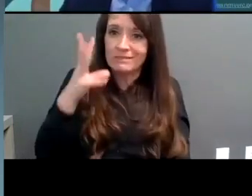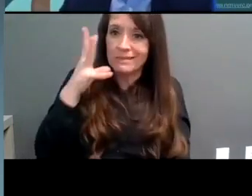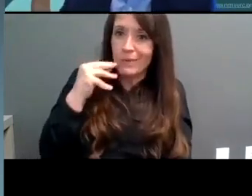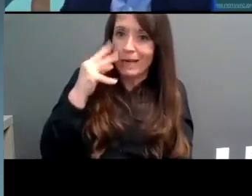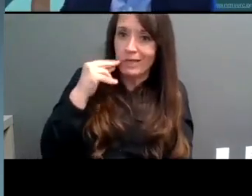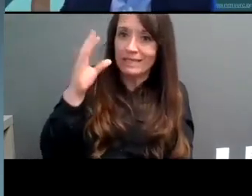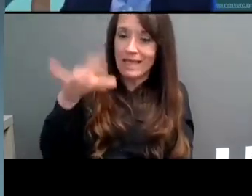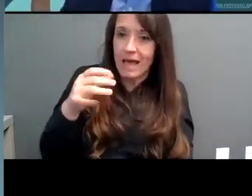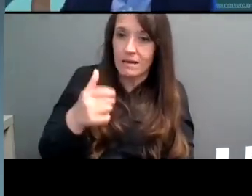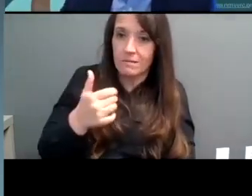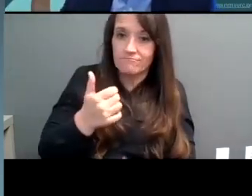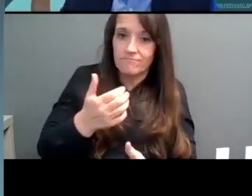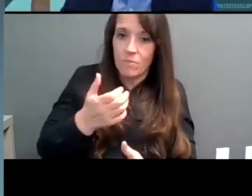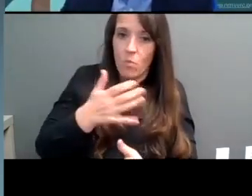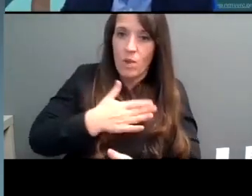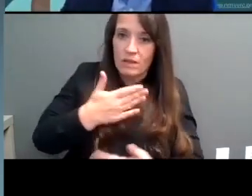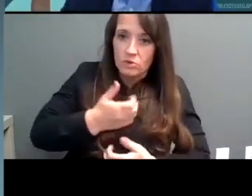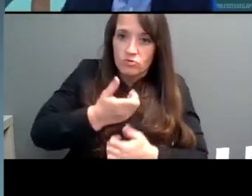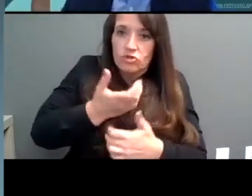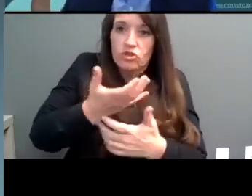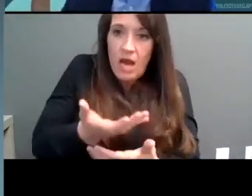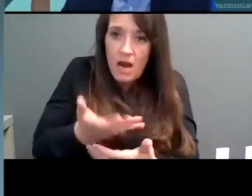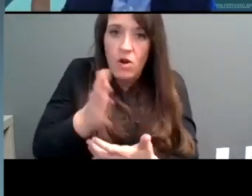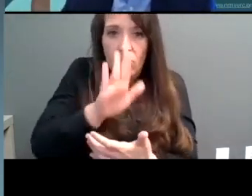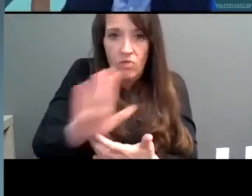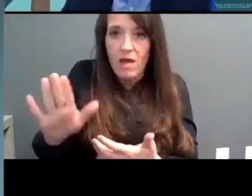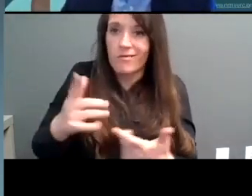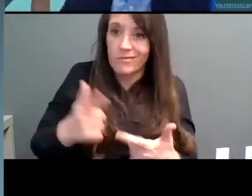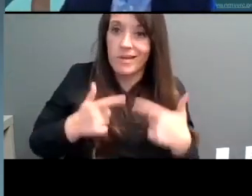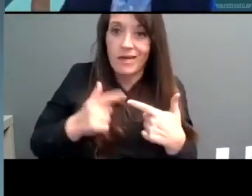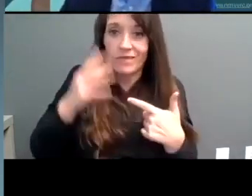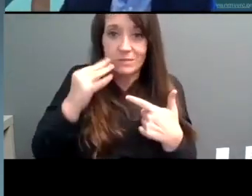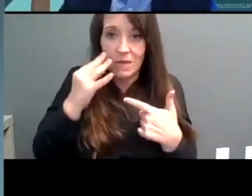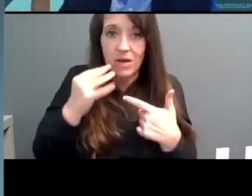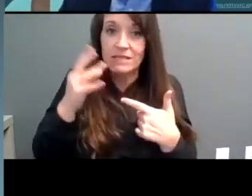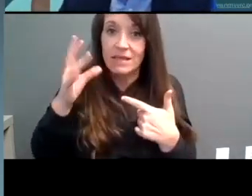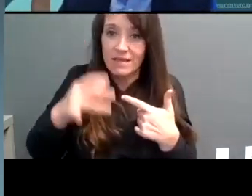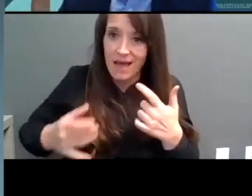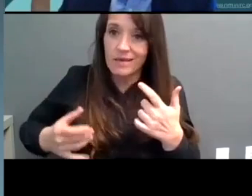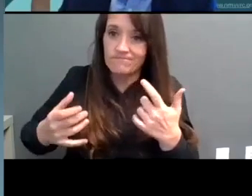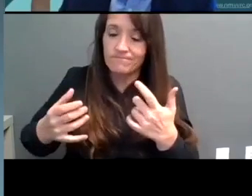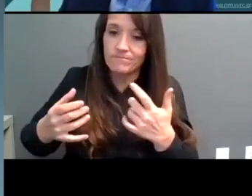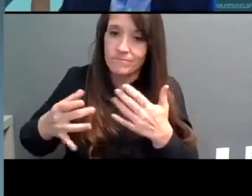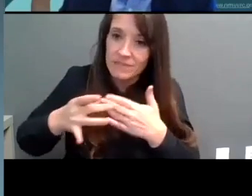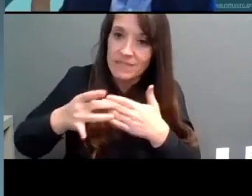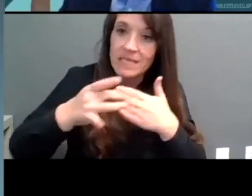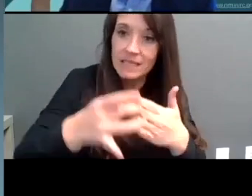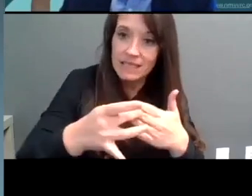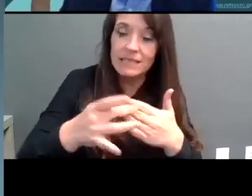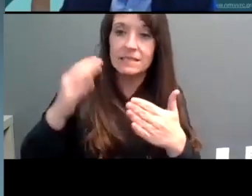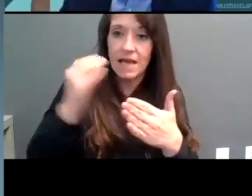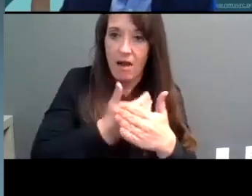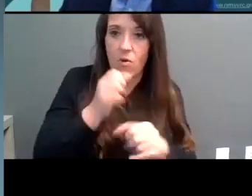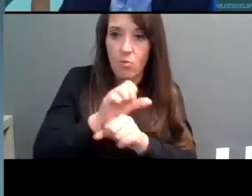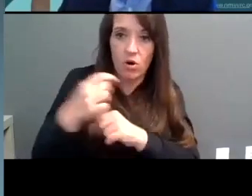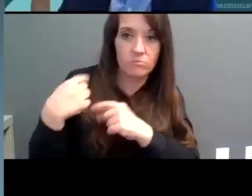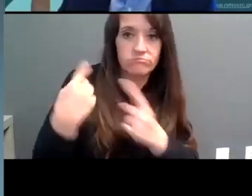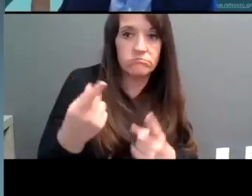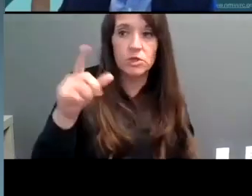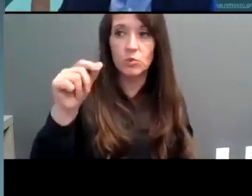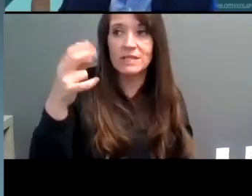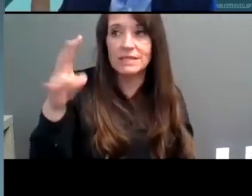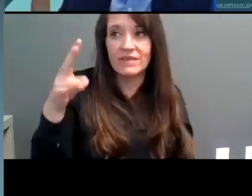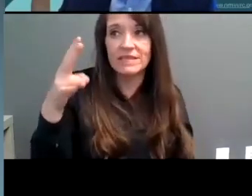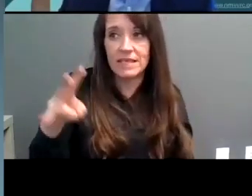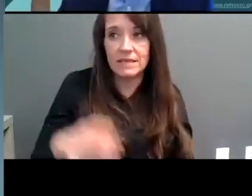National Mass Violence Center since our inception in 2017. I'm pleased to introduce a very inspiring video clip from